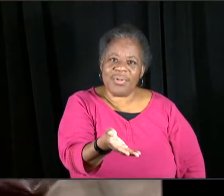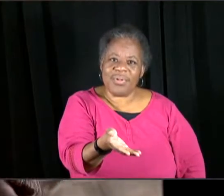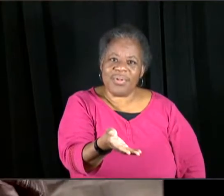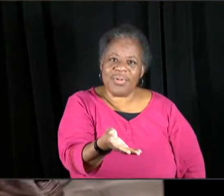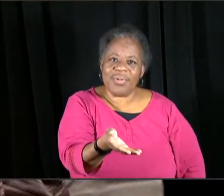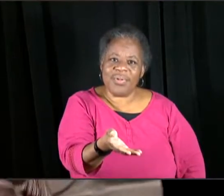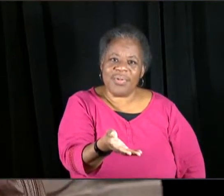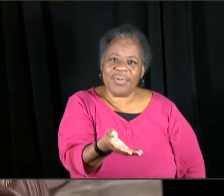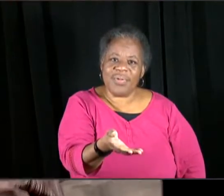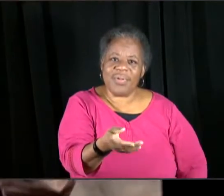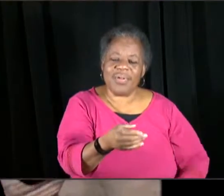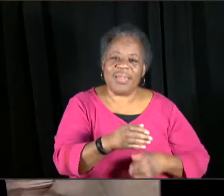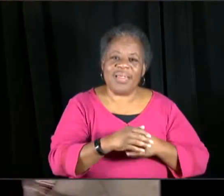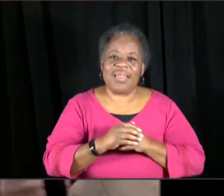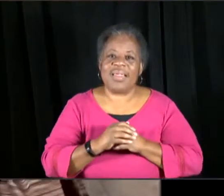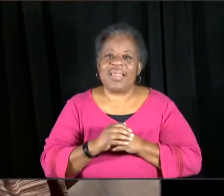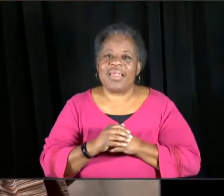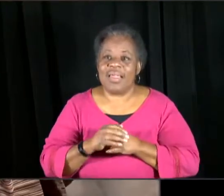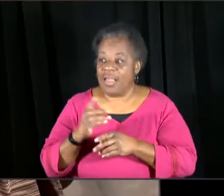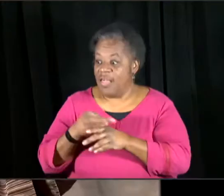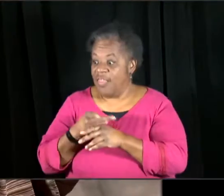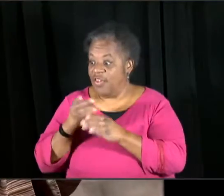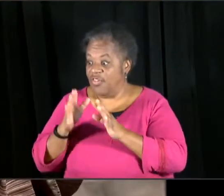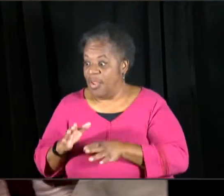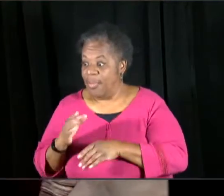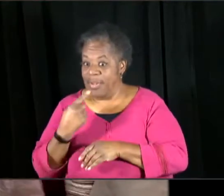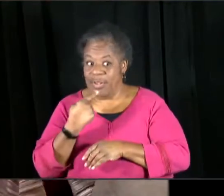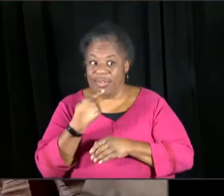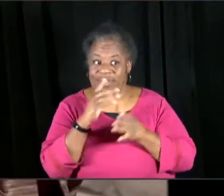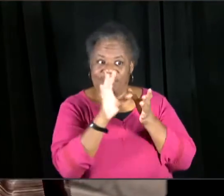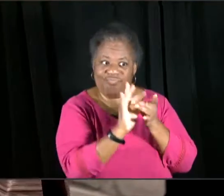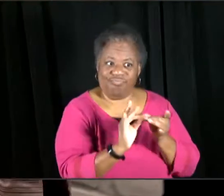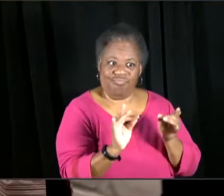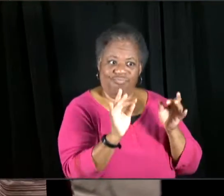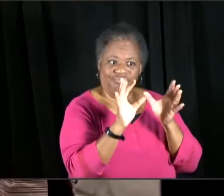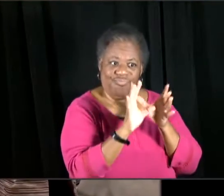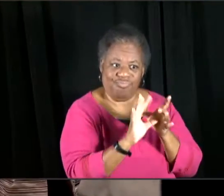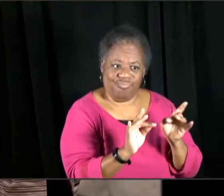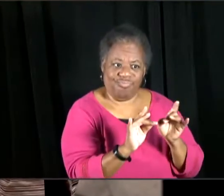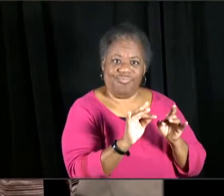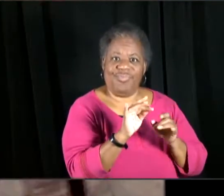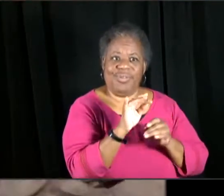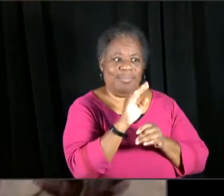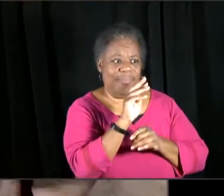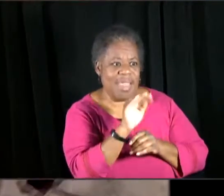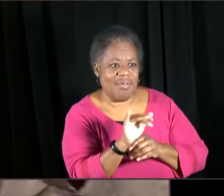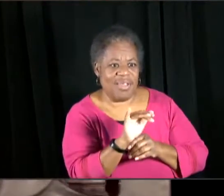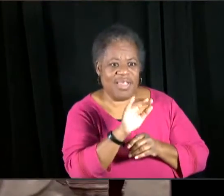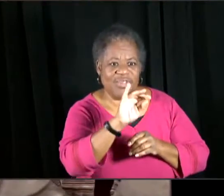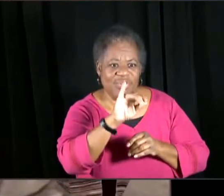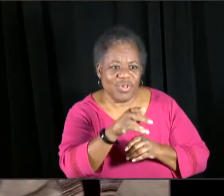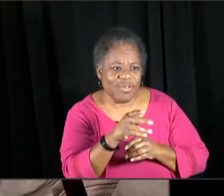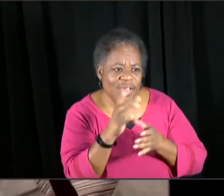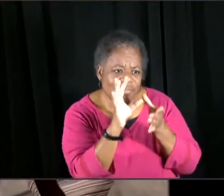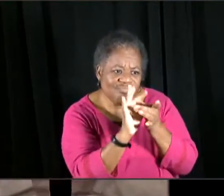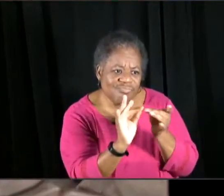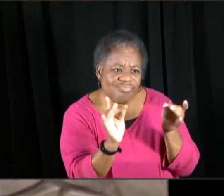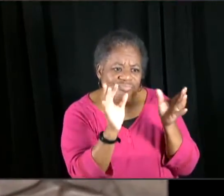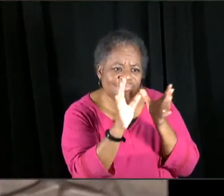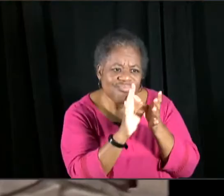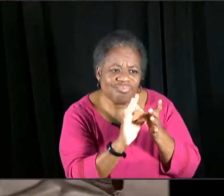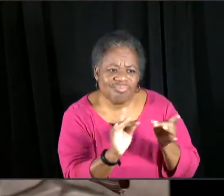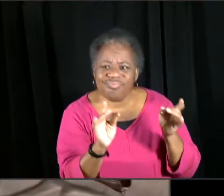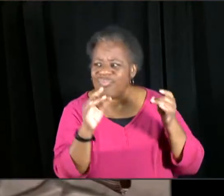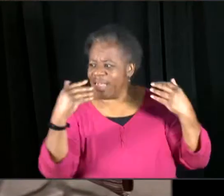They told the child's parents about the angels, about the message. And on their way out of town, they